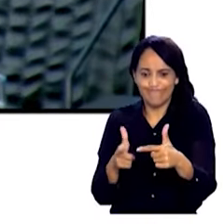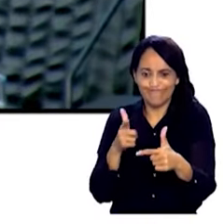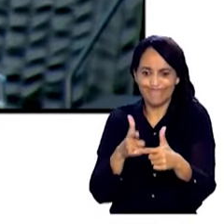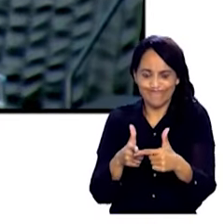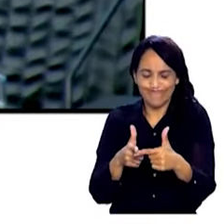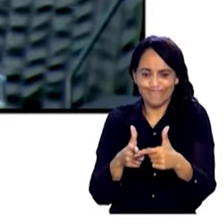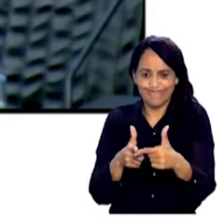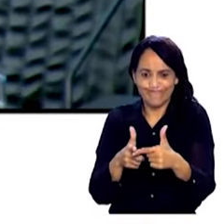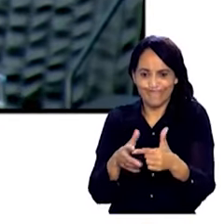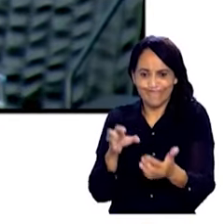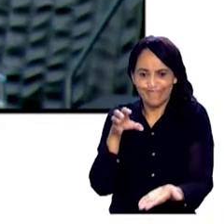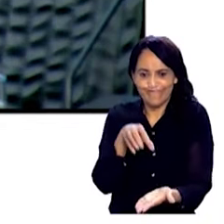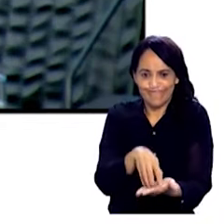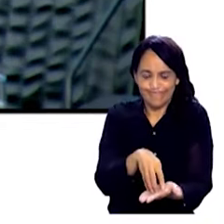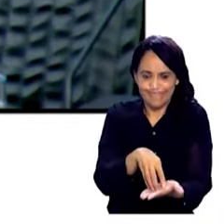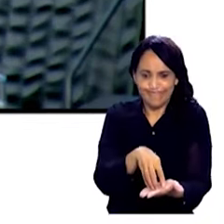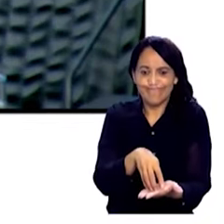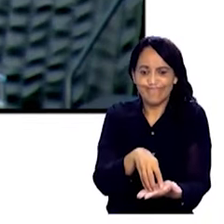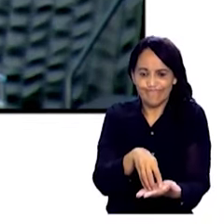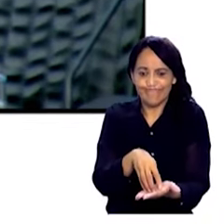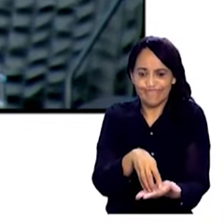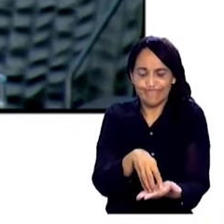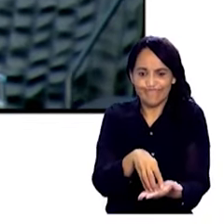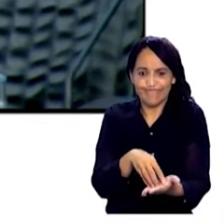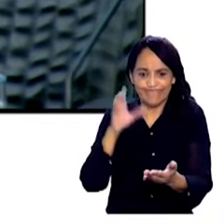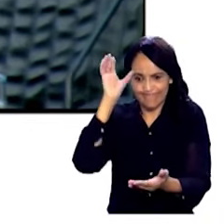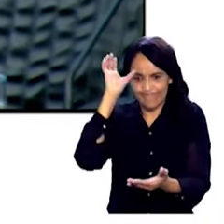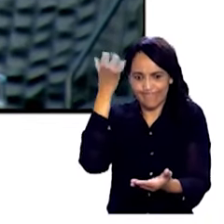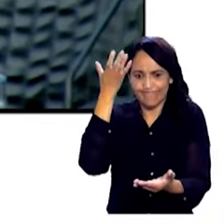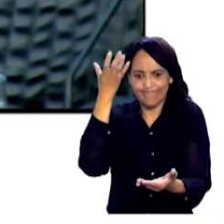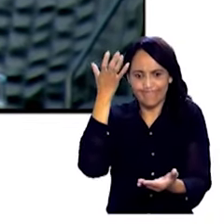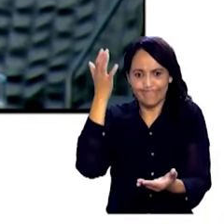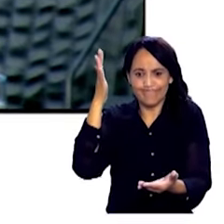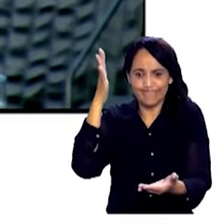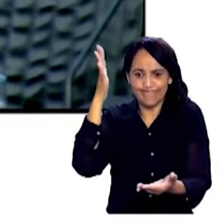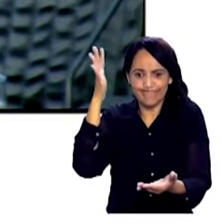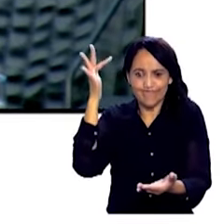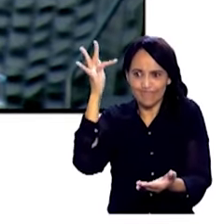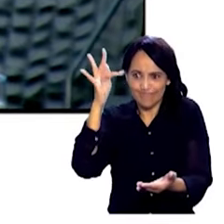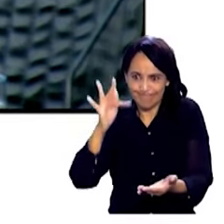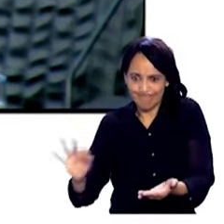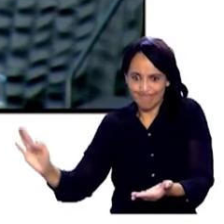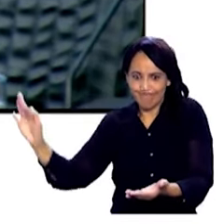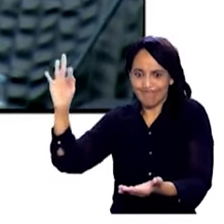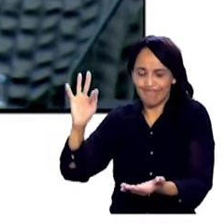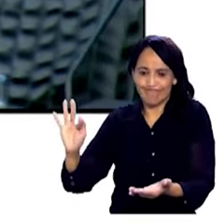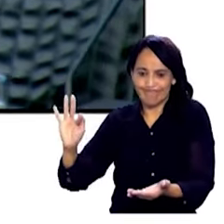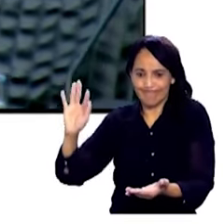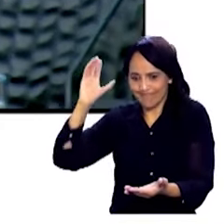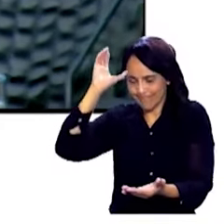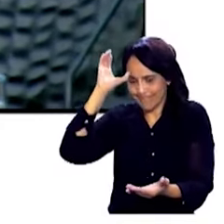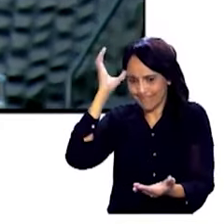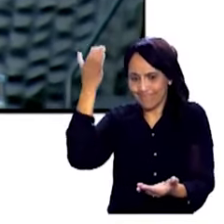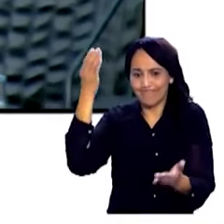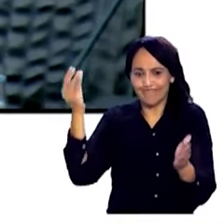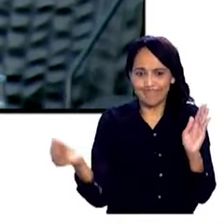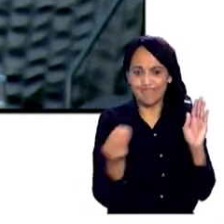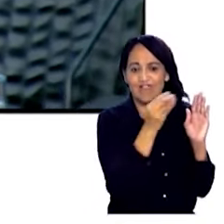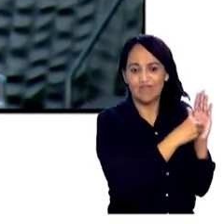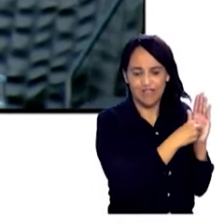an issue of Federal Law and send the Case back for re adjudication turn Now to